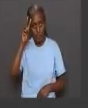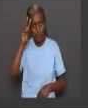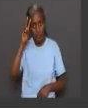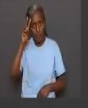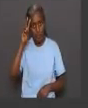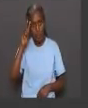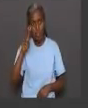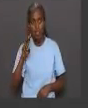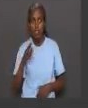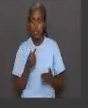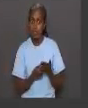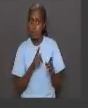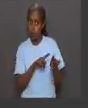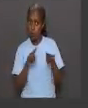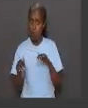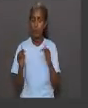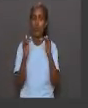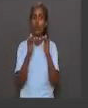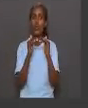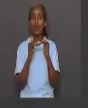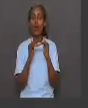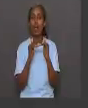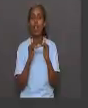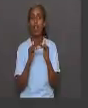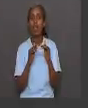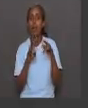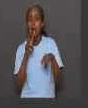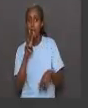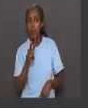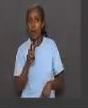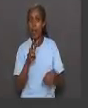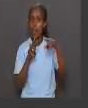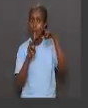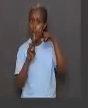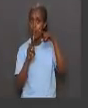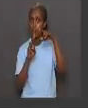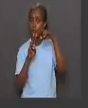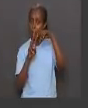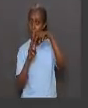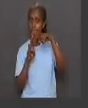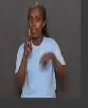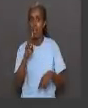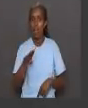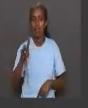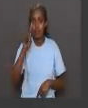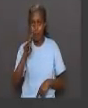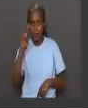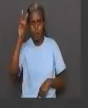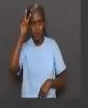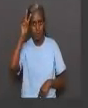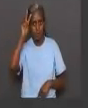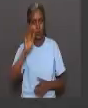squared, it is also equal to pi r prime squared.